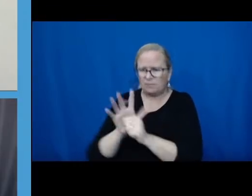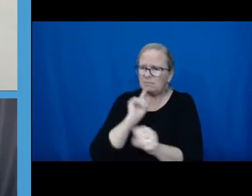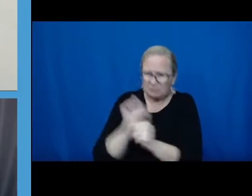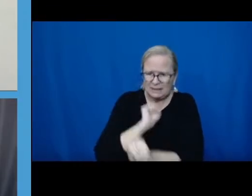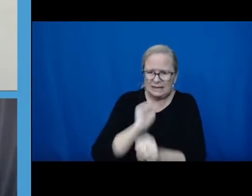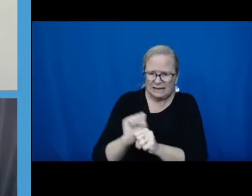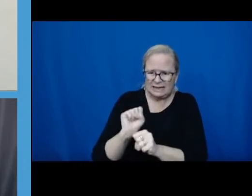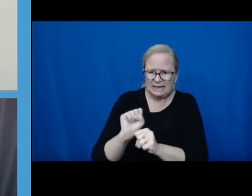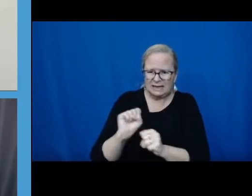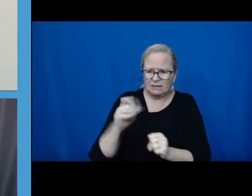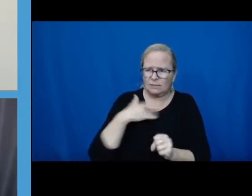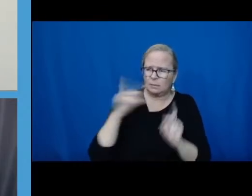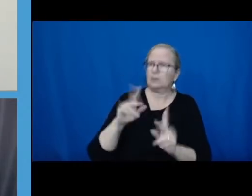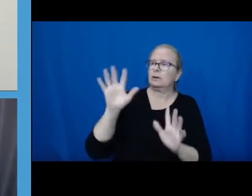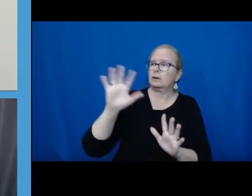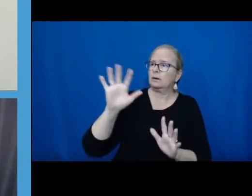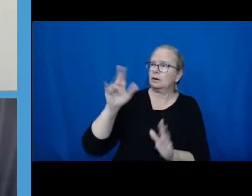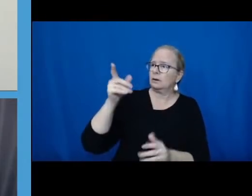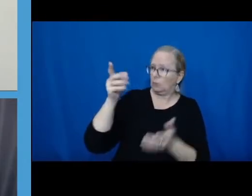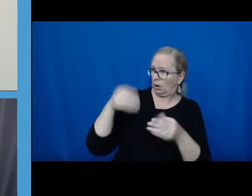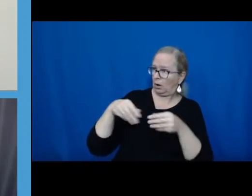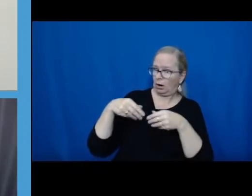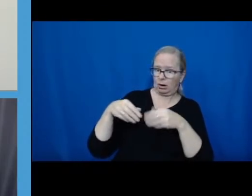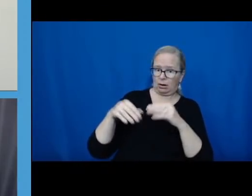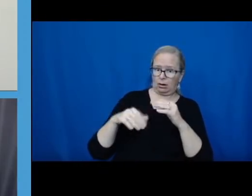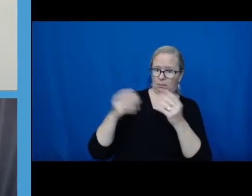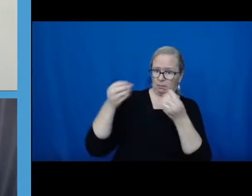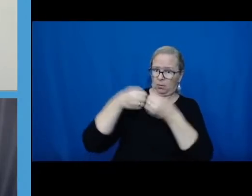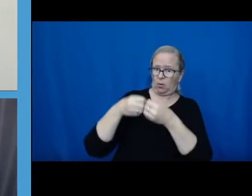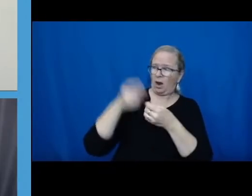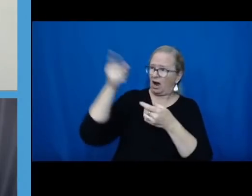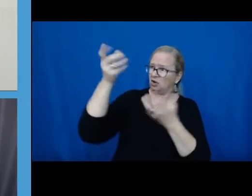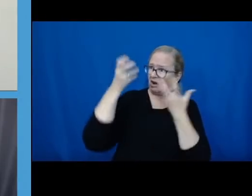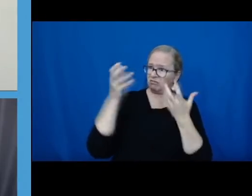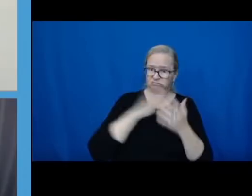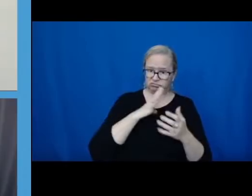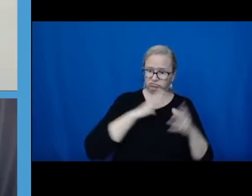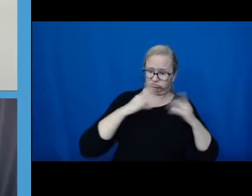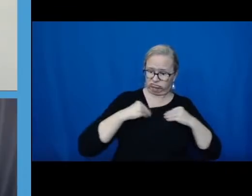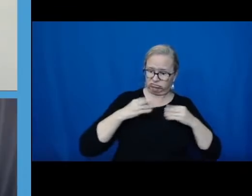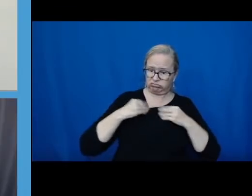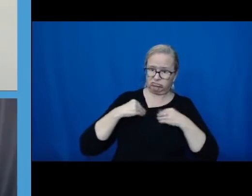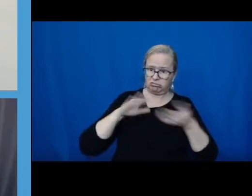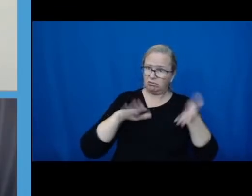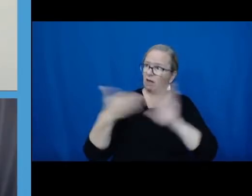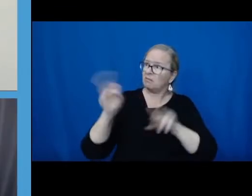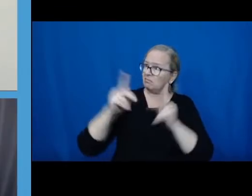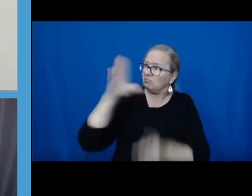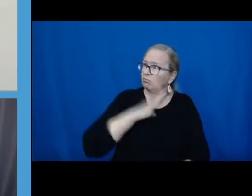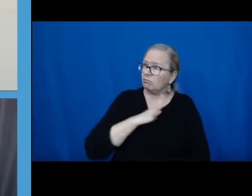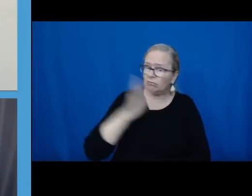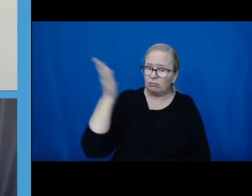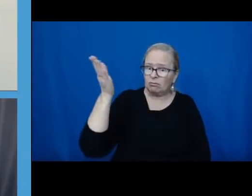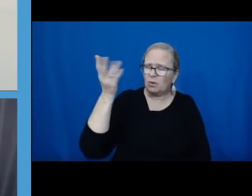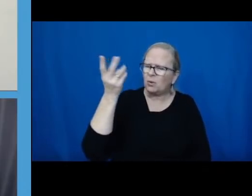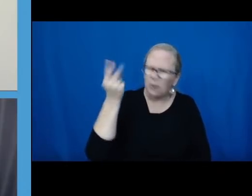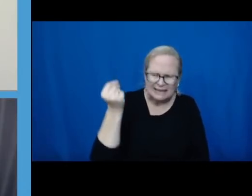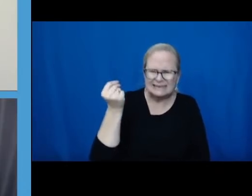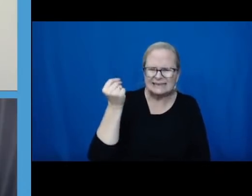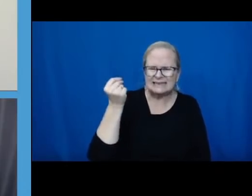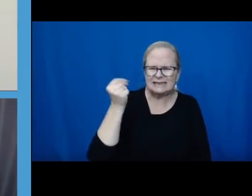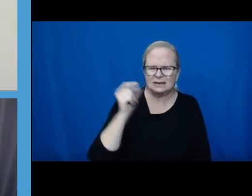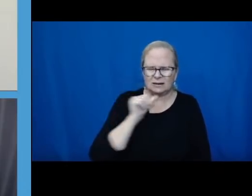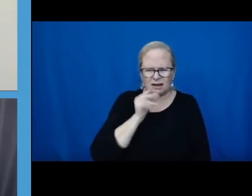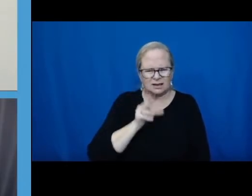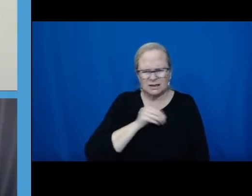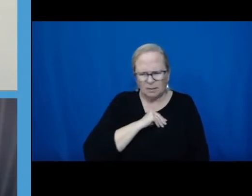be hidden from us and pushed forward without what feels like, to a